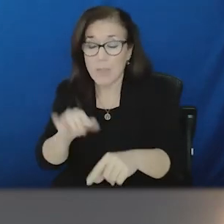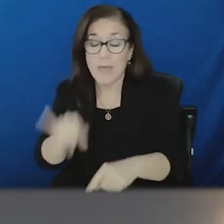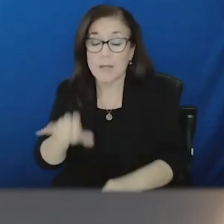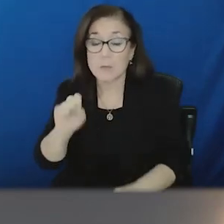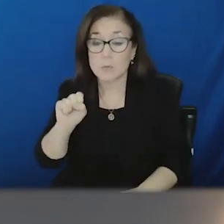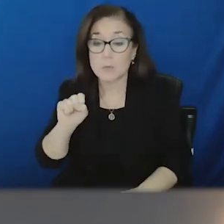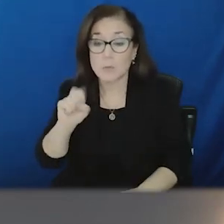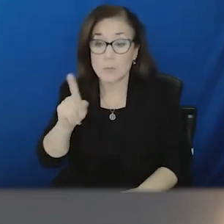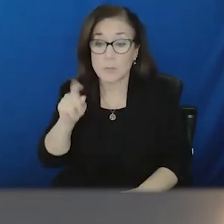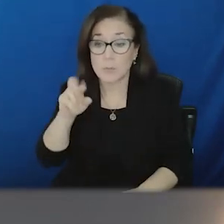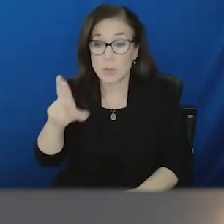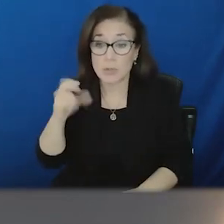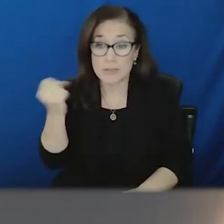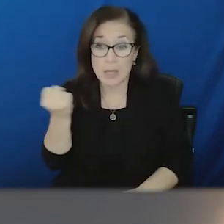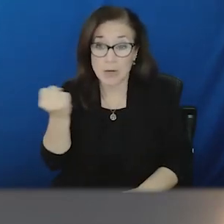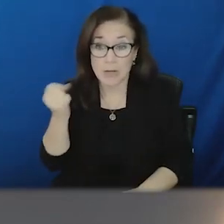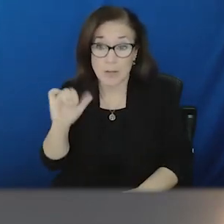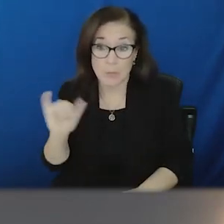job.